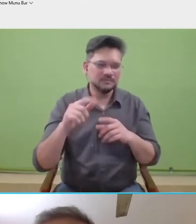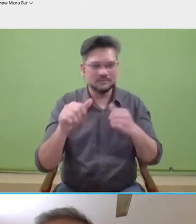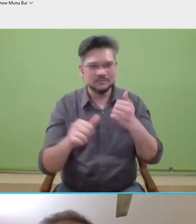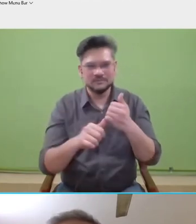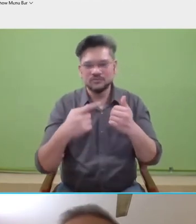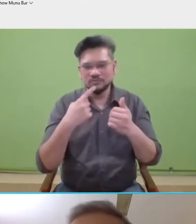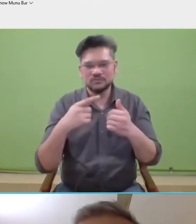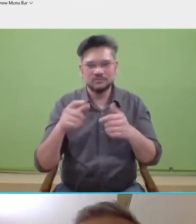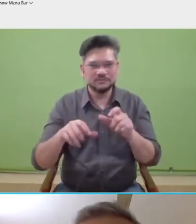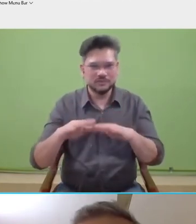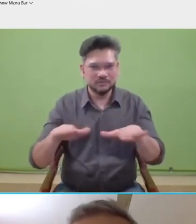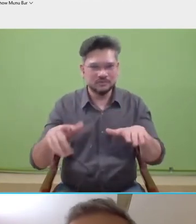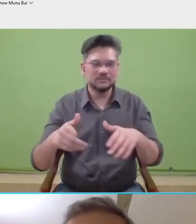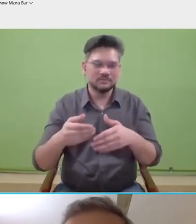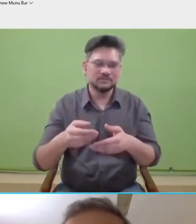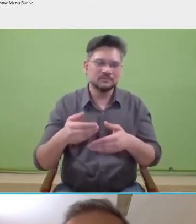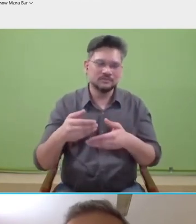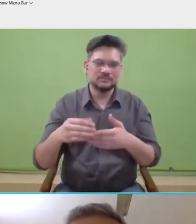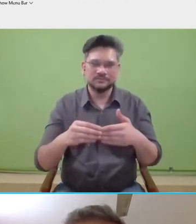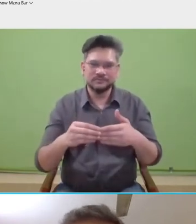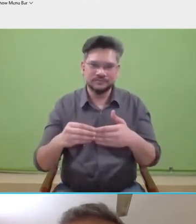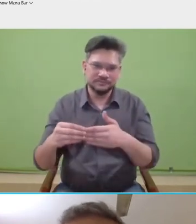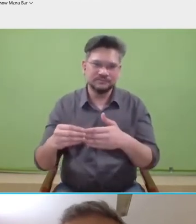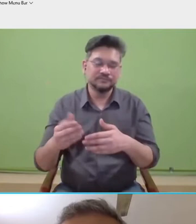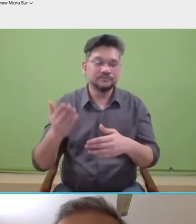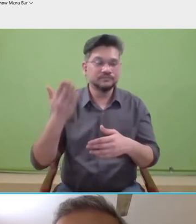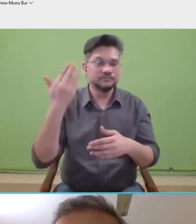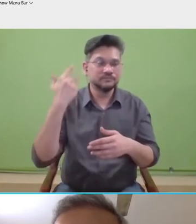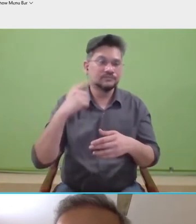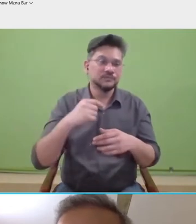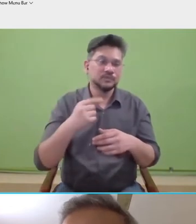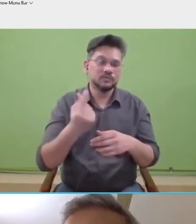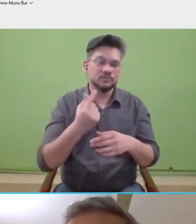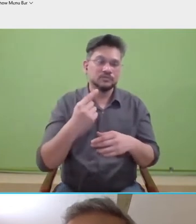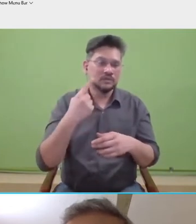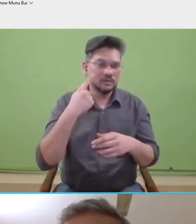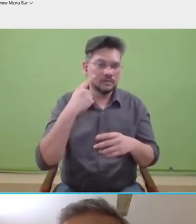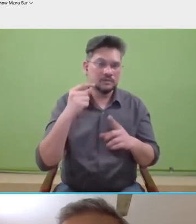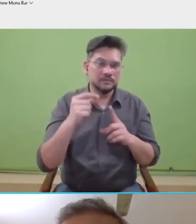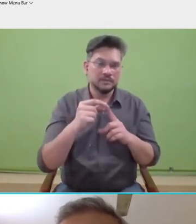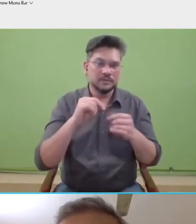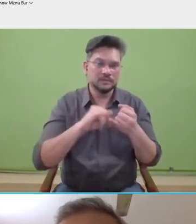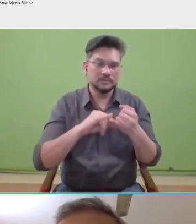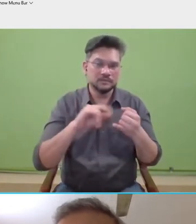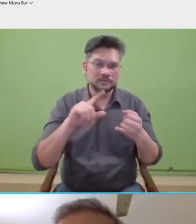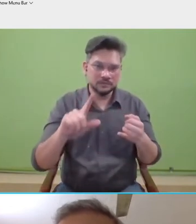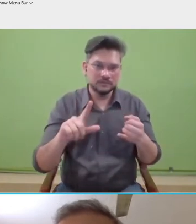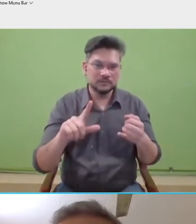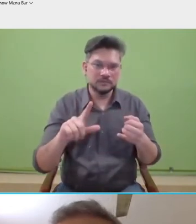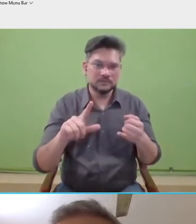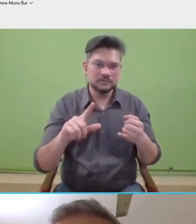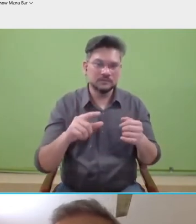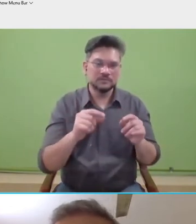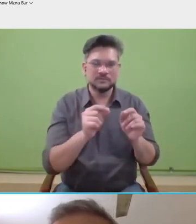which was initially we used the term ipsl which was the term acronym used by ulrike